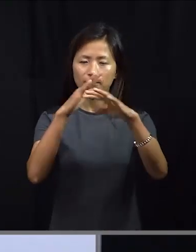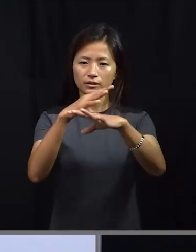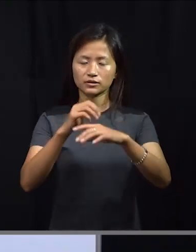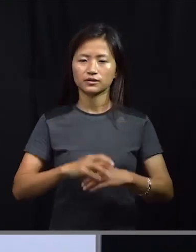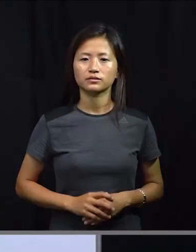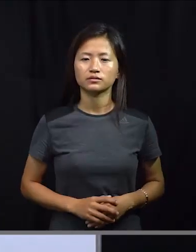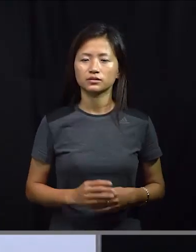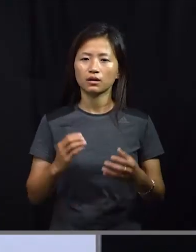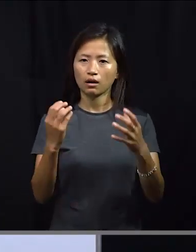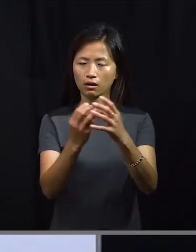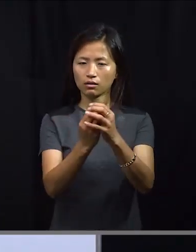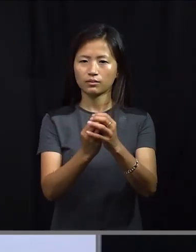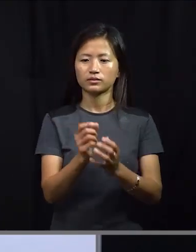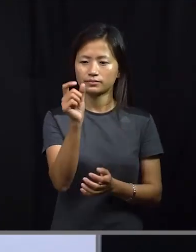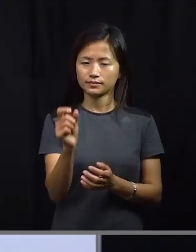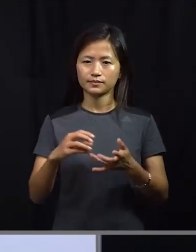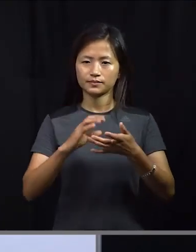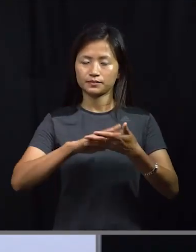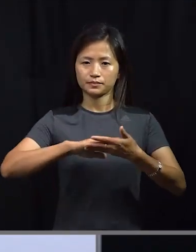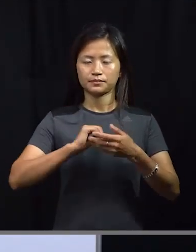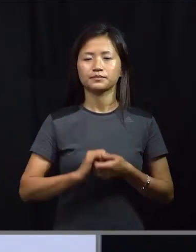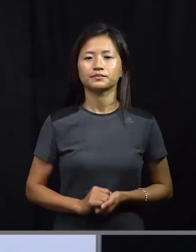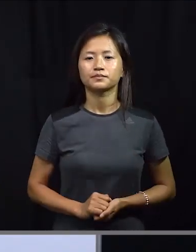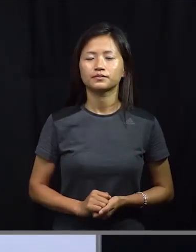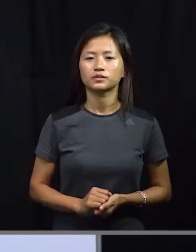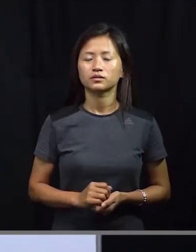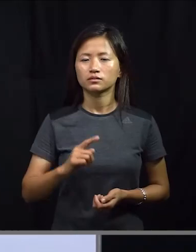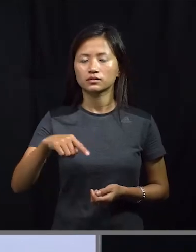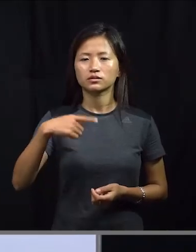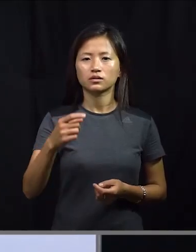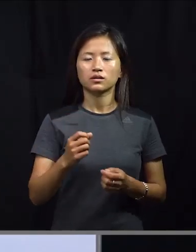that couple. The next form of marriage is called as Kandharva,